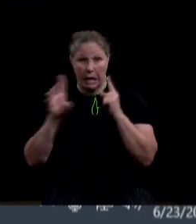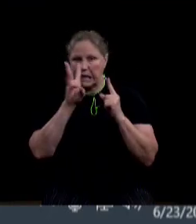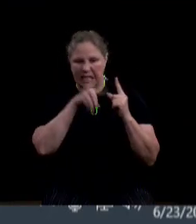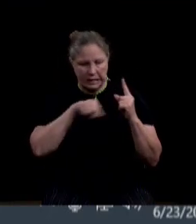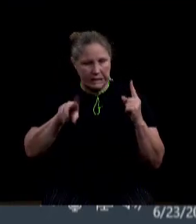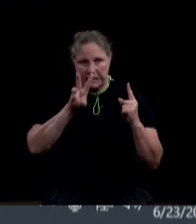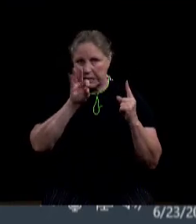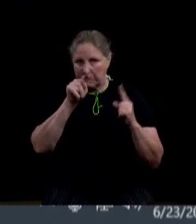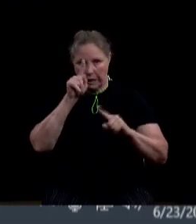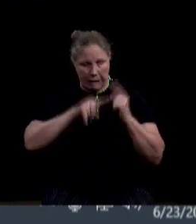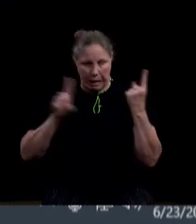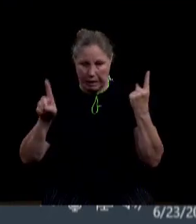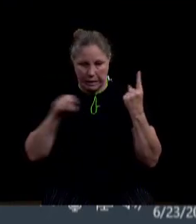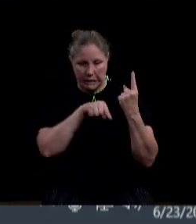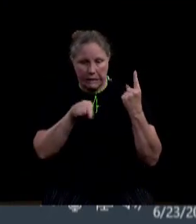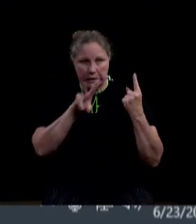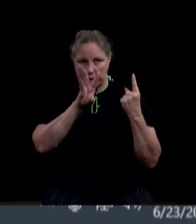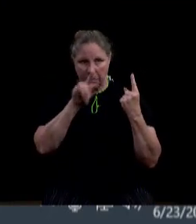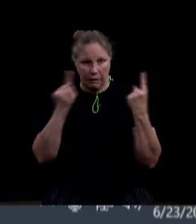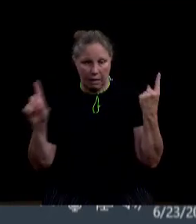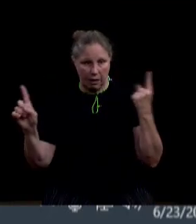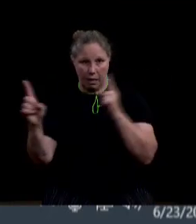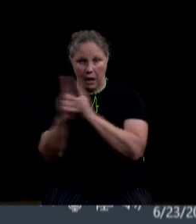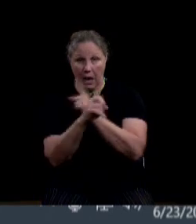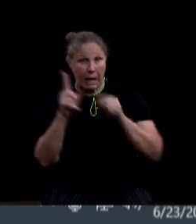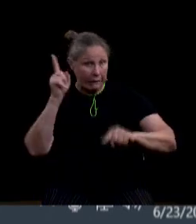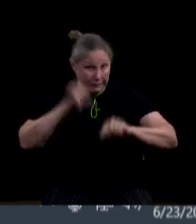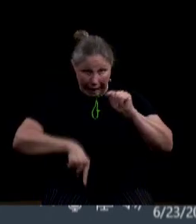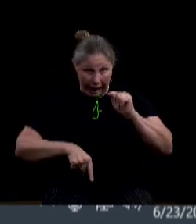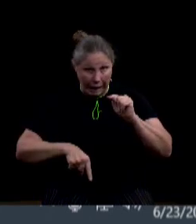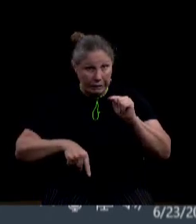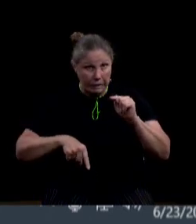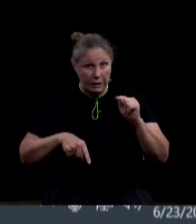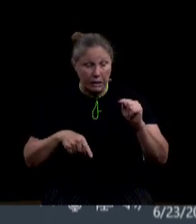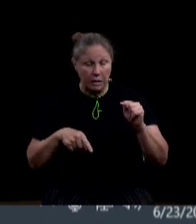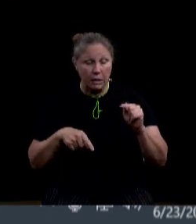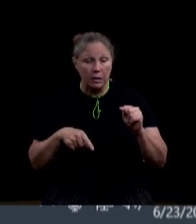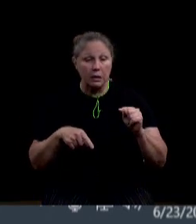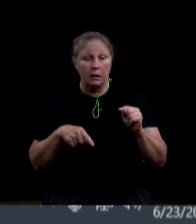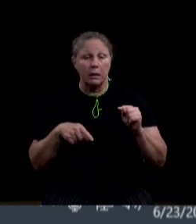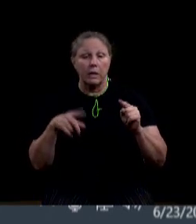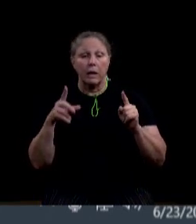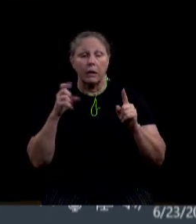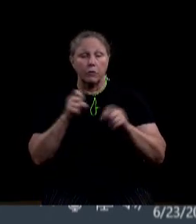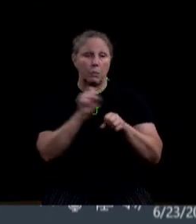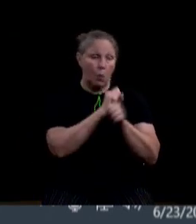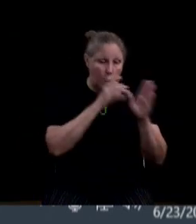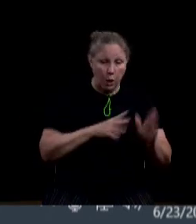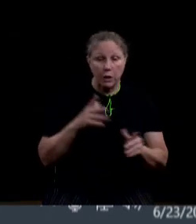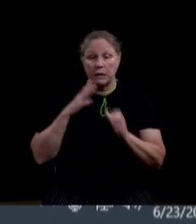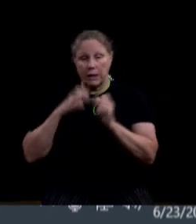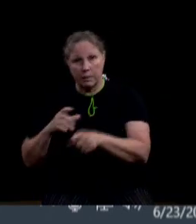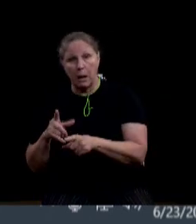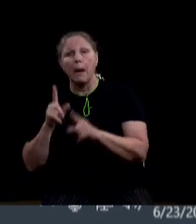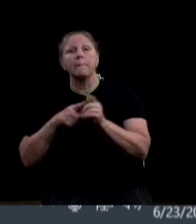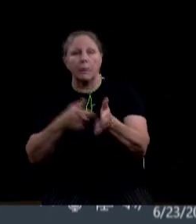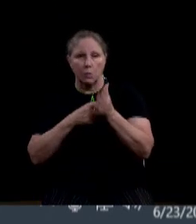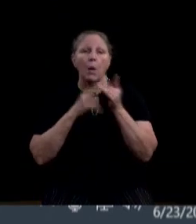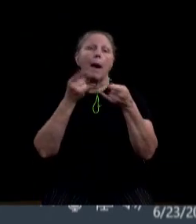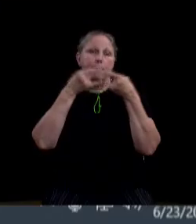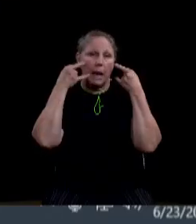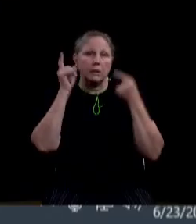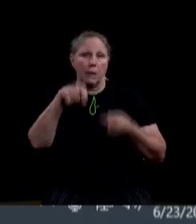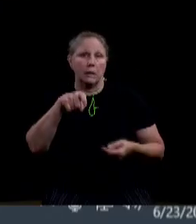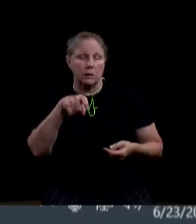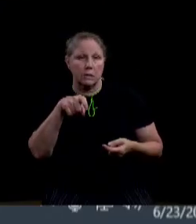its employees, and between employees and each other, then they must require face masks from both customers and